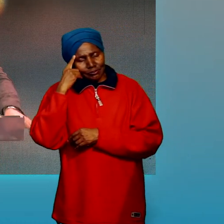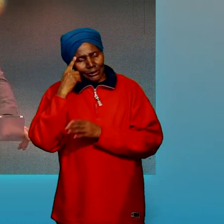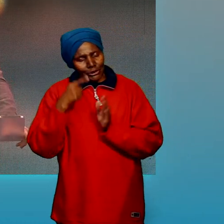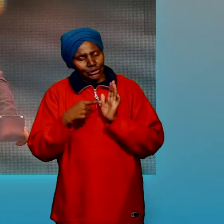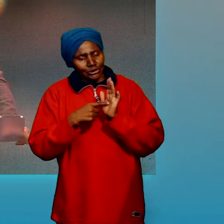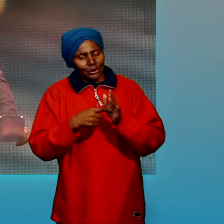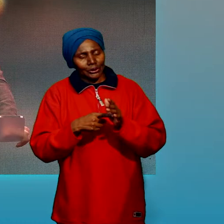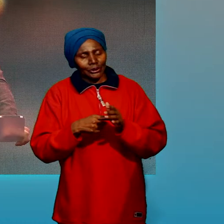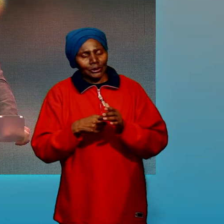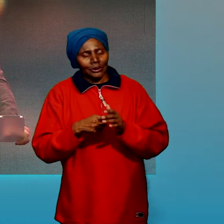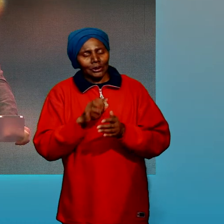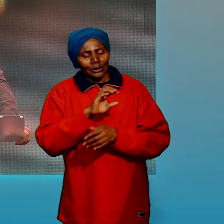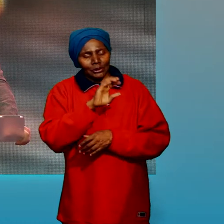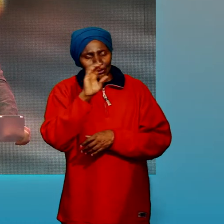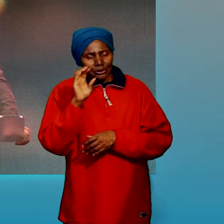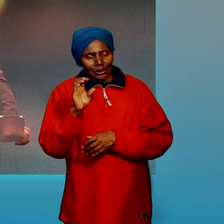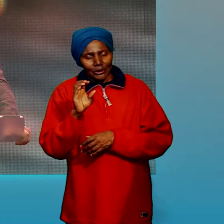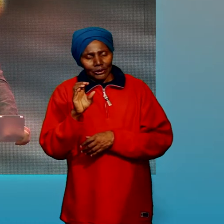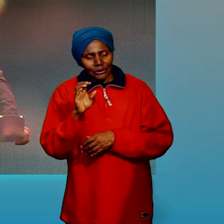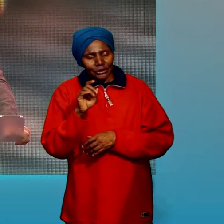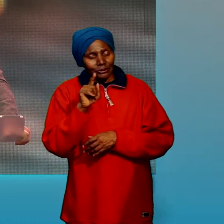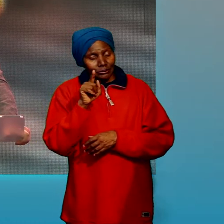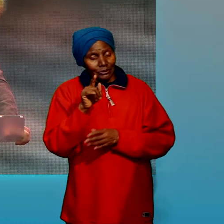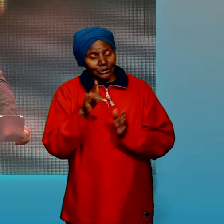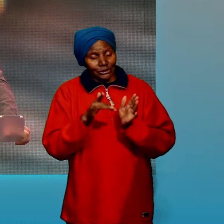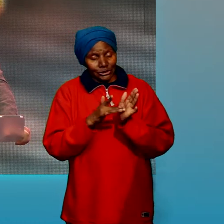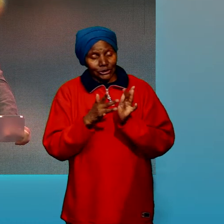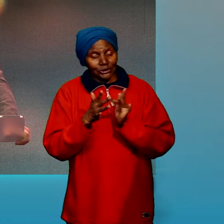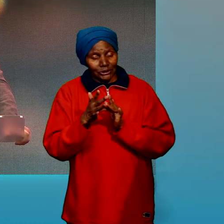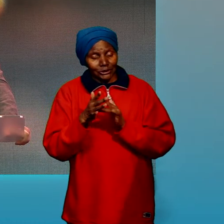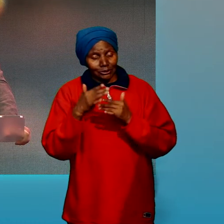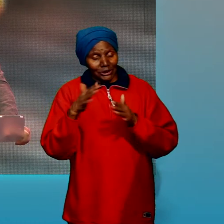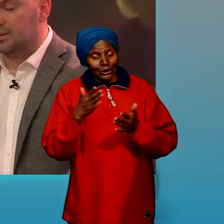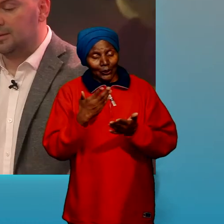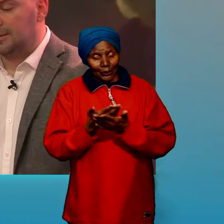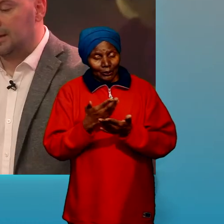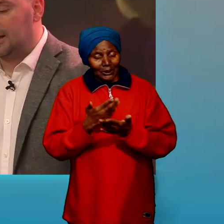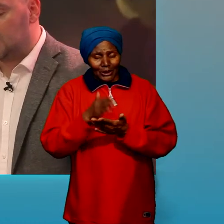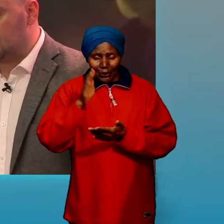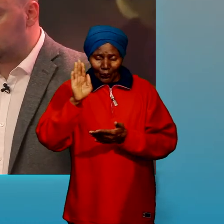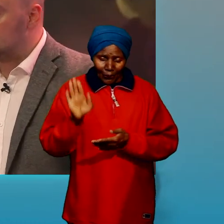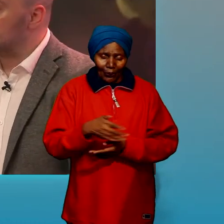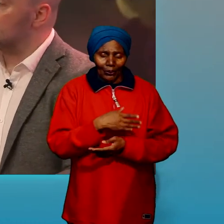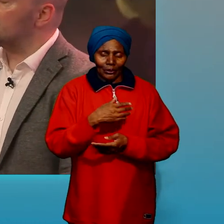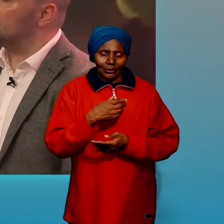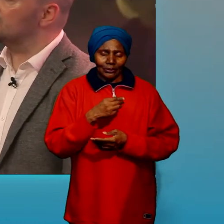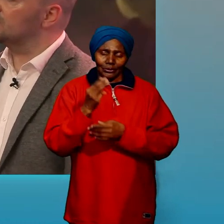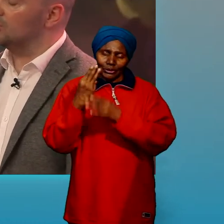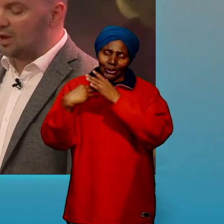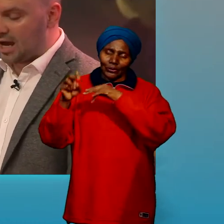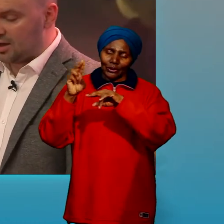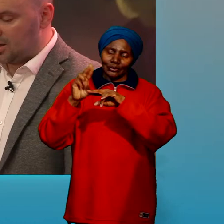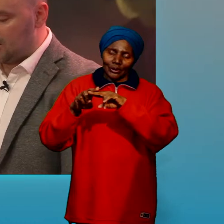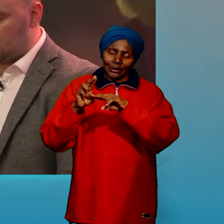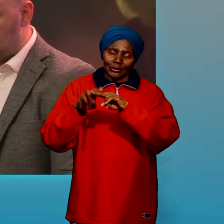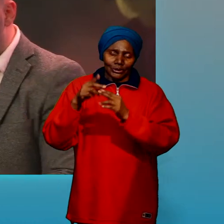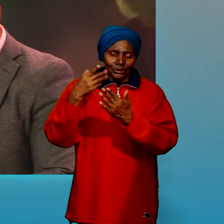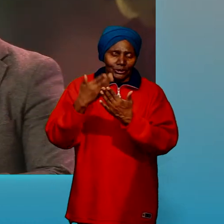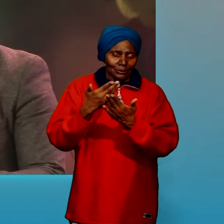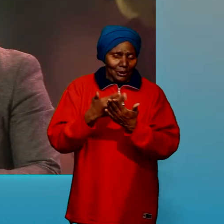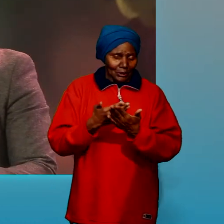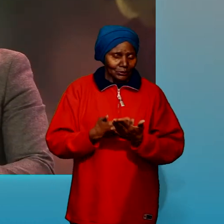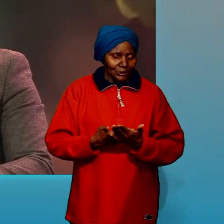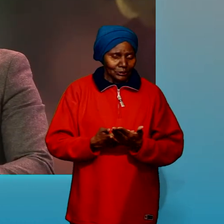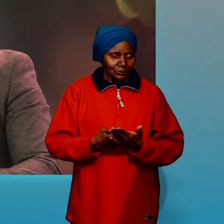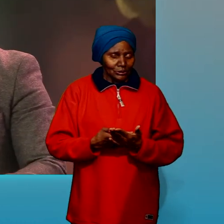way, kept every single one of his Father's commandments. And so if Jesus is able to do that,